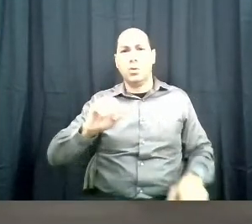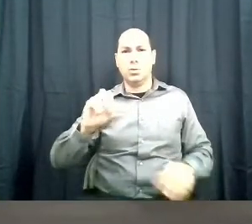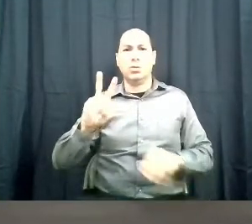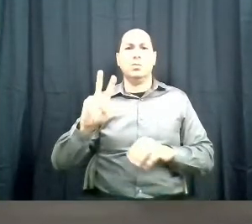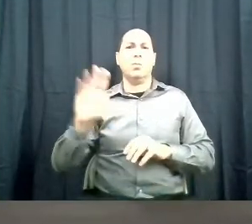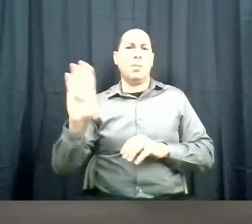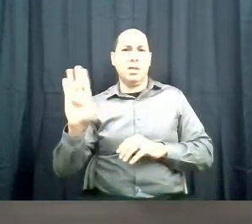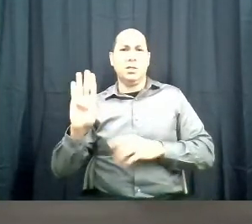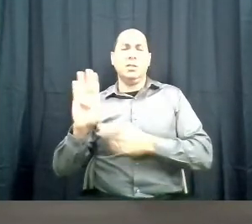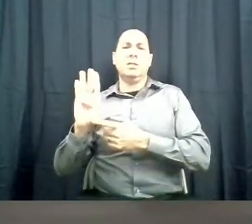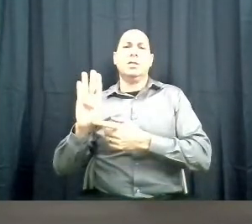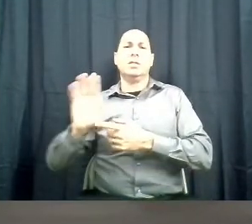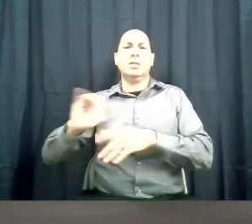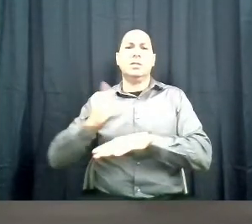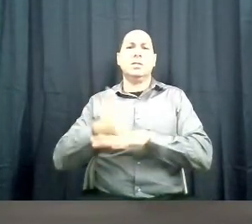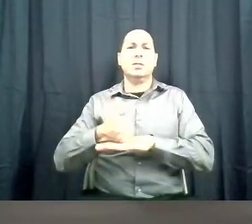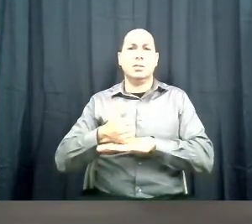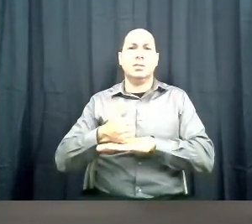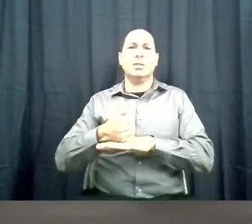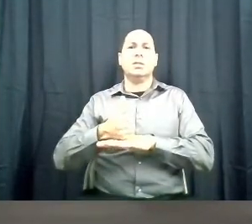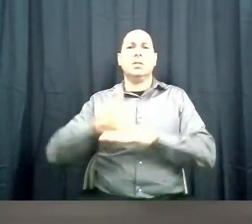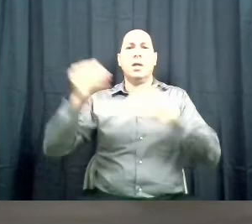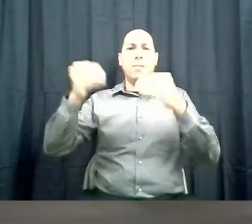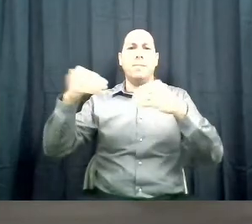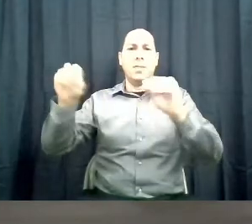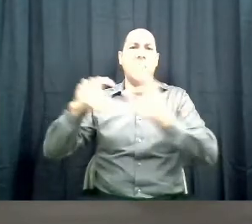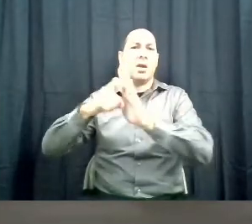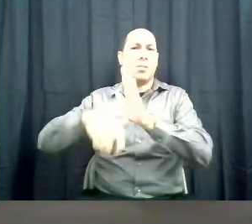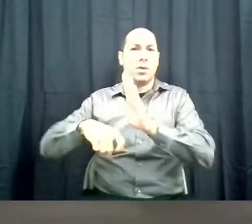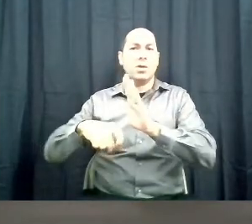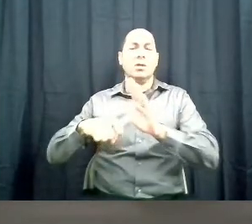competition. Do the market prices determined by the PREPA